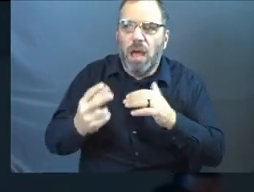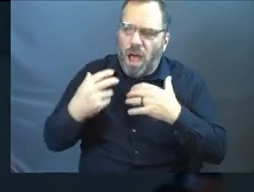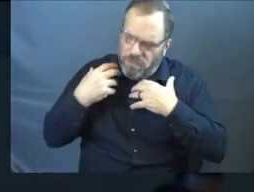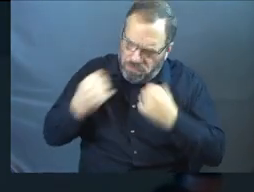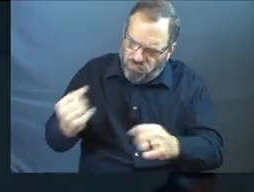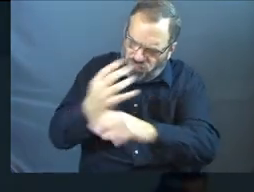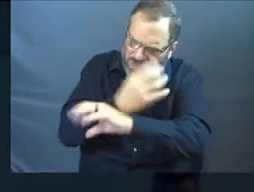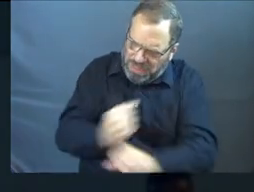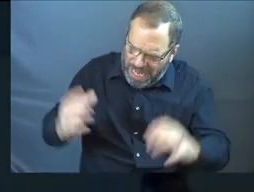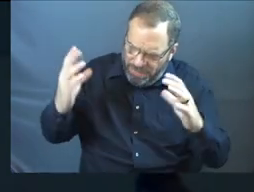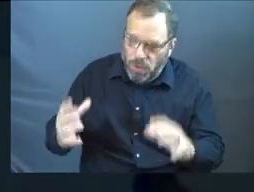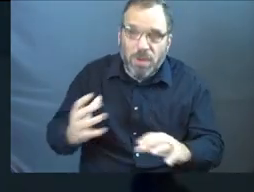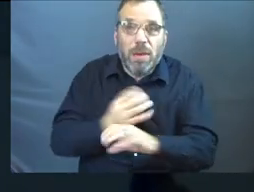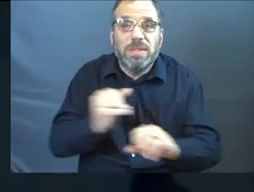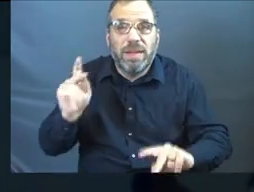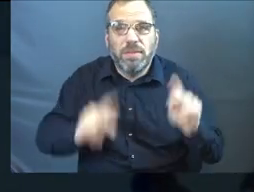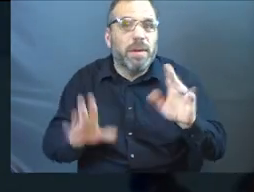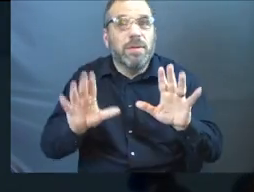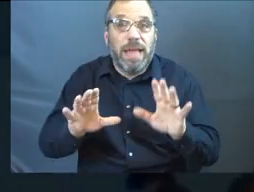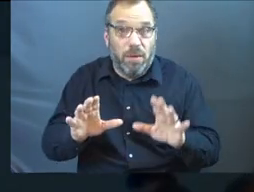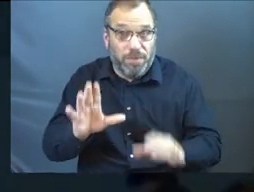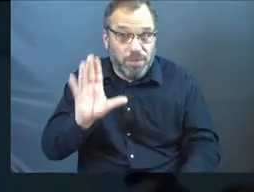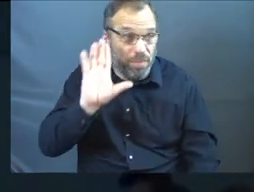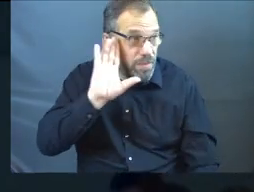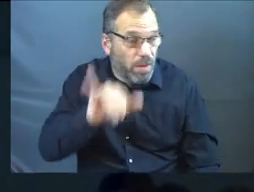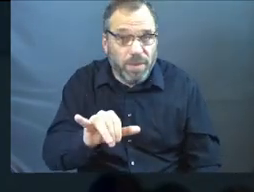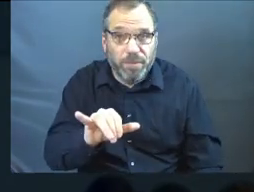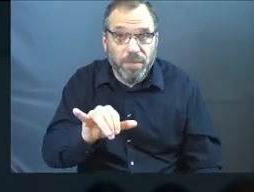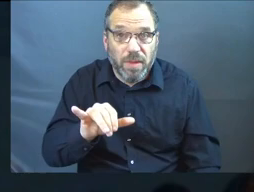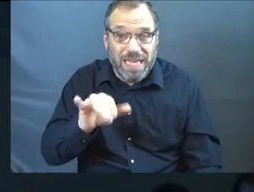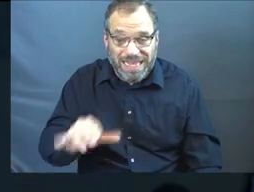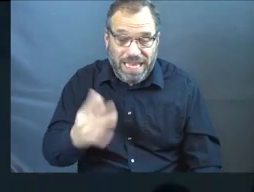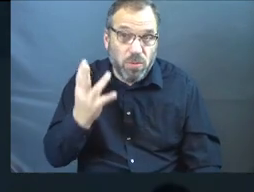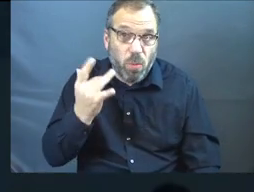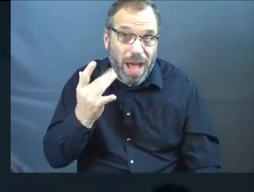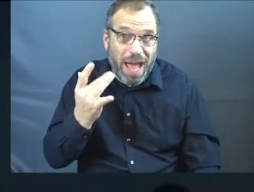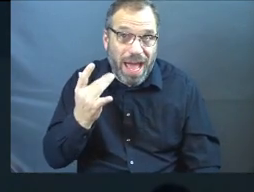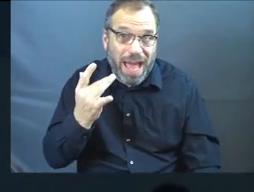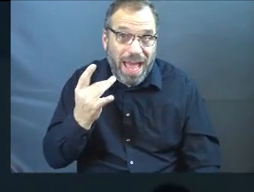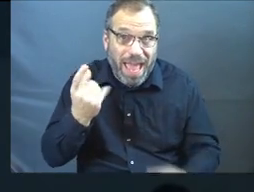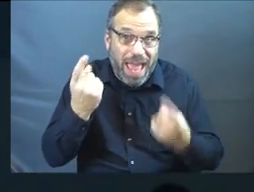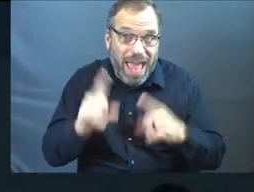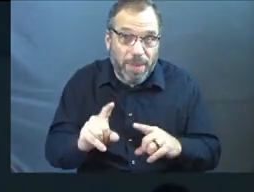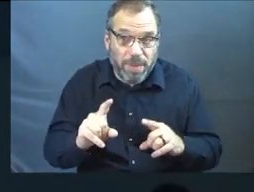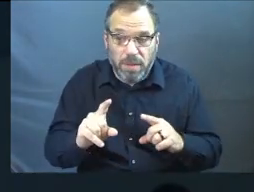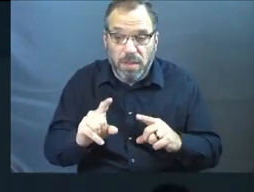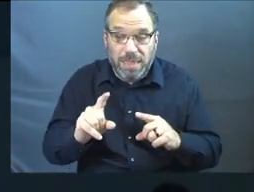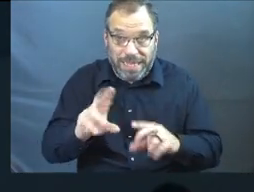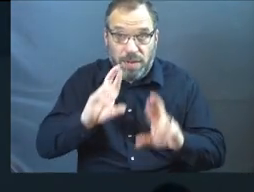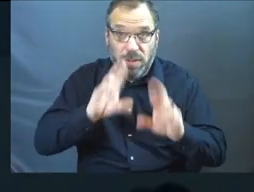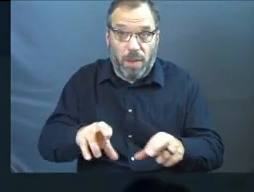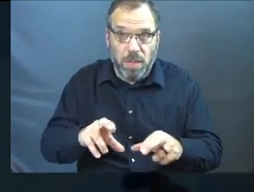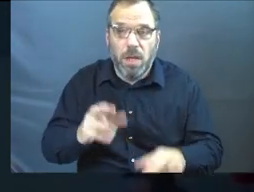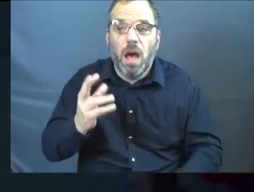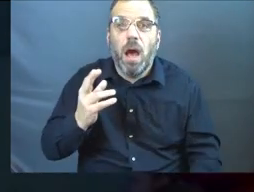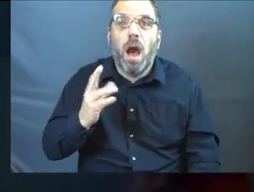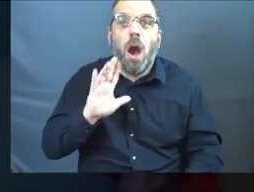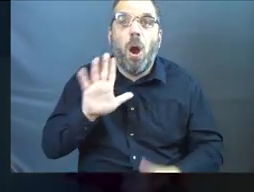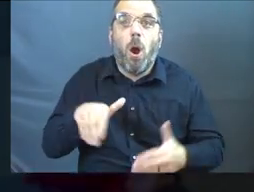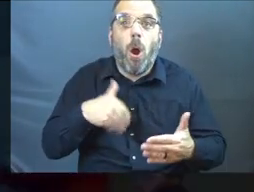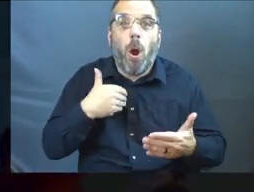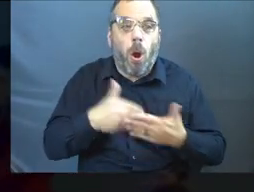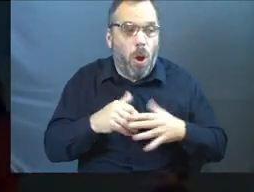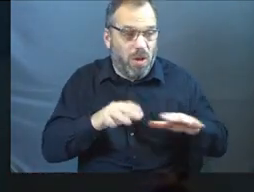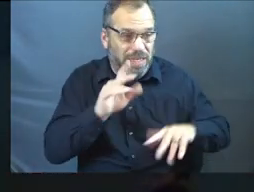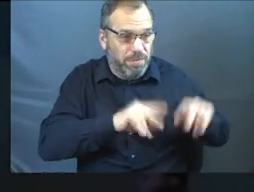mighty Savior that would rescue his people. So if you don't know this, part of this reason, or the big reason that this happens, why he responds this way, is because all of